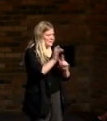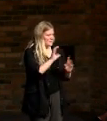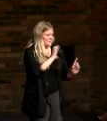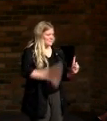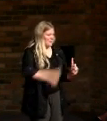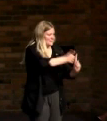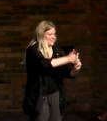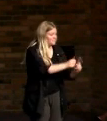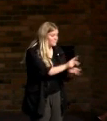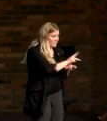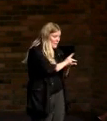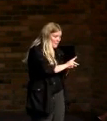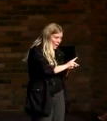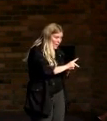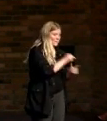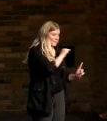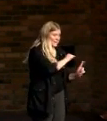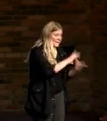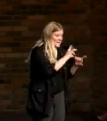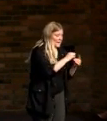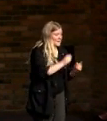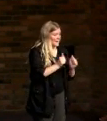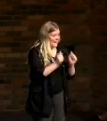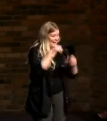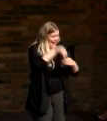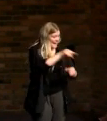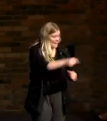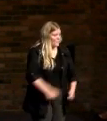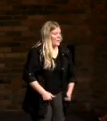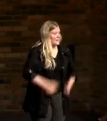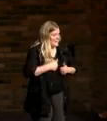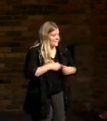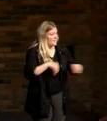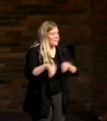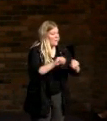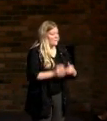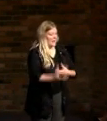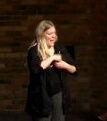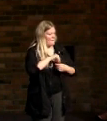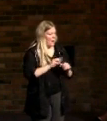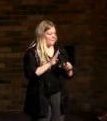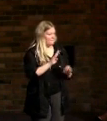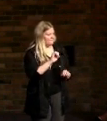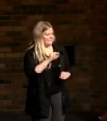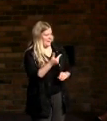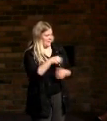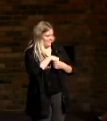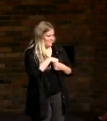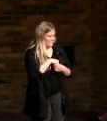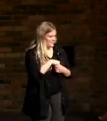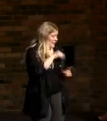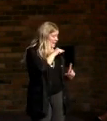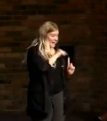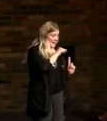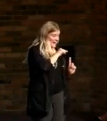For Paul said, "For in him we live and move and have our being." He responded to those